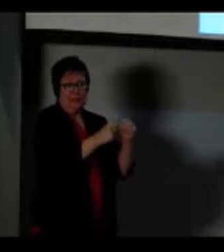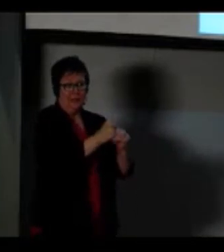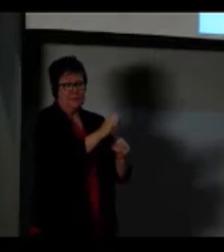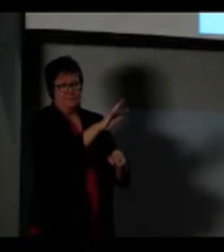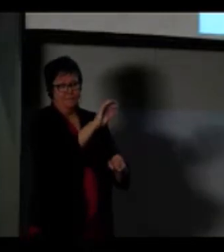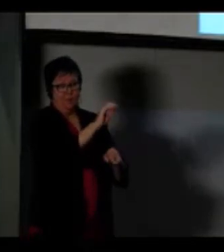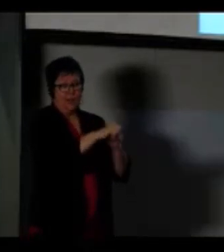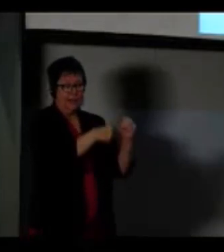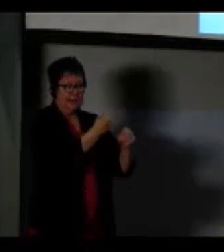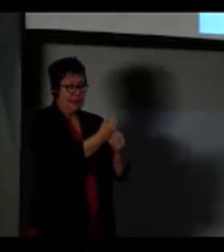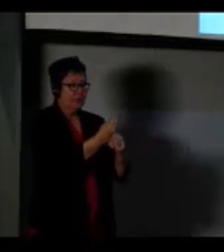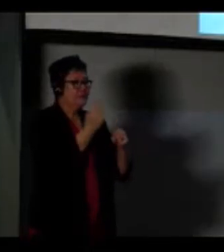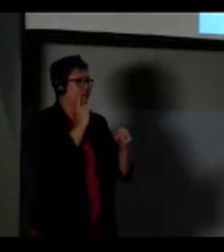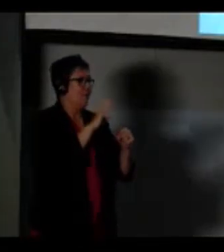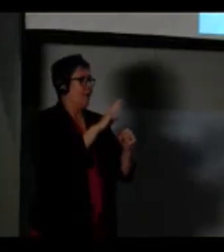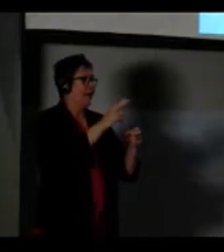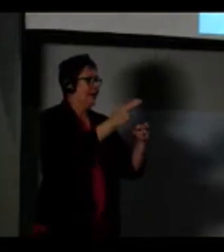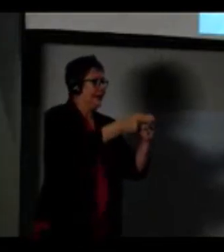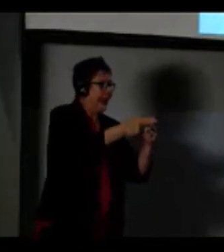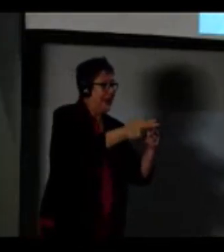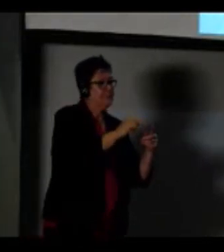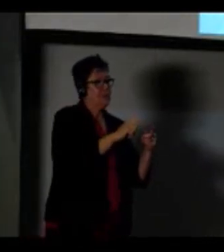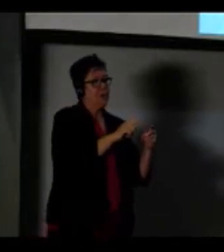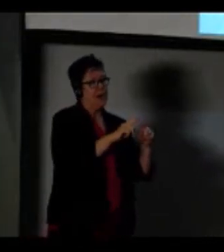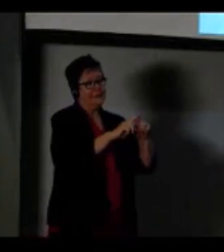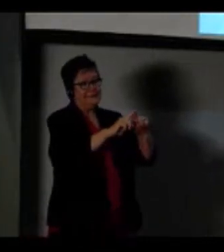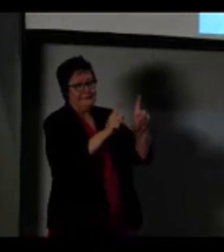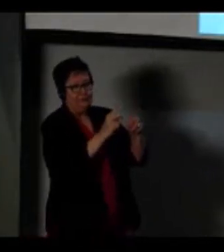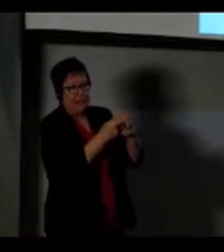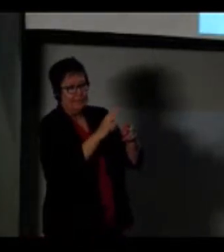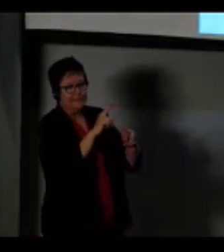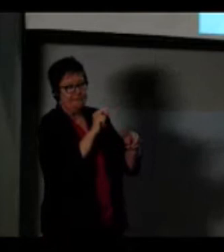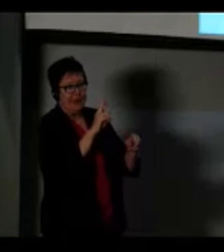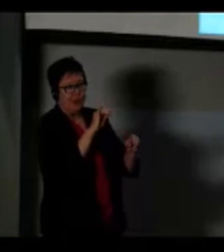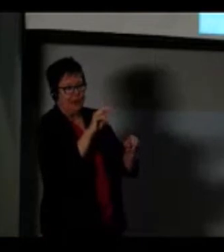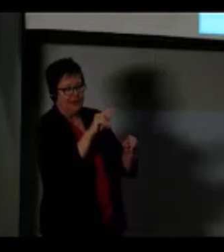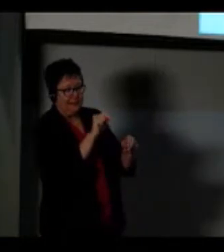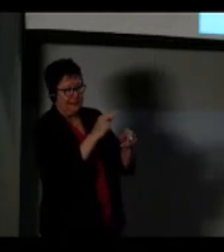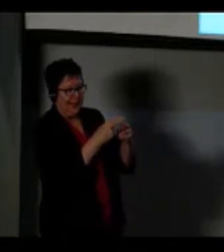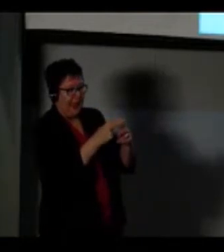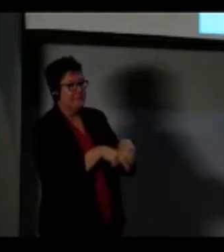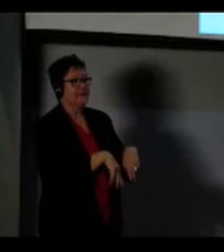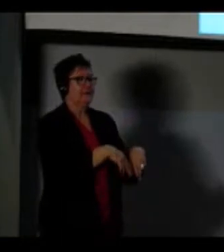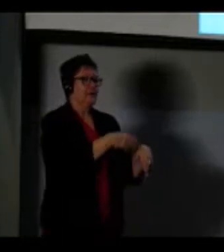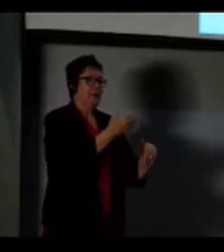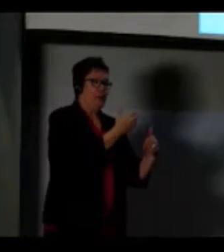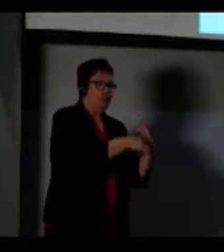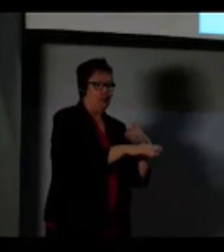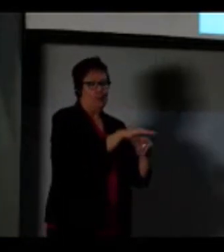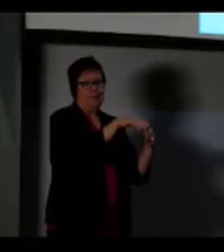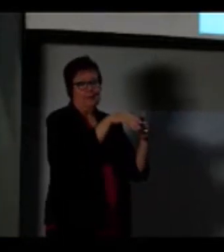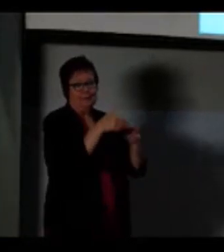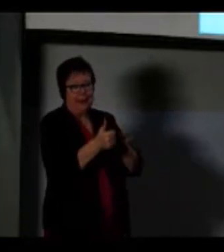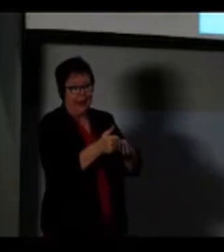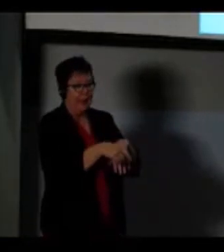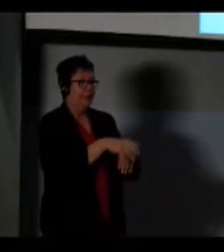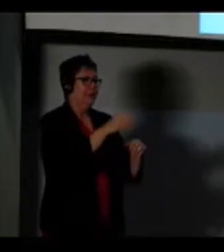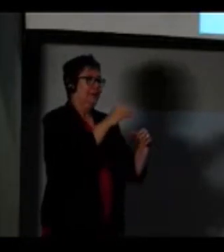years for variant names, birth and death places, relationships such as teacher-student relationships with